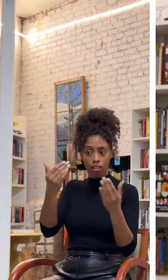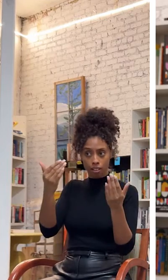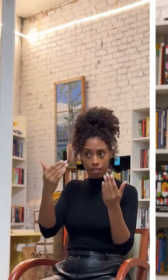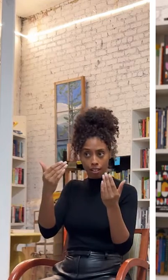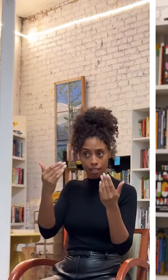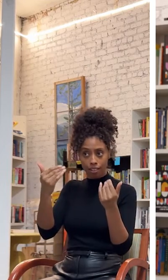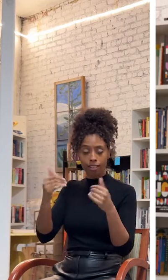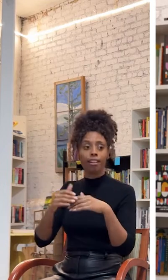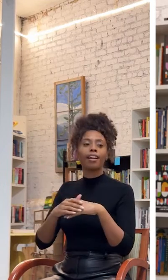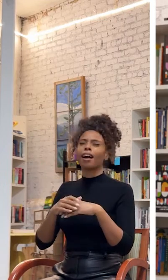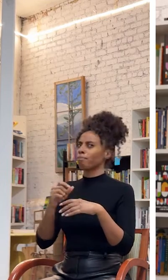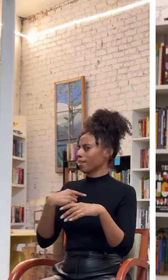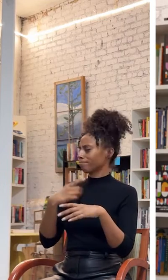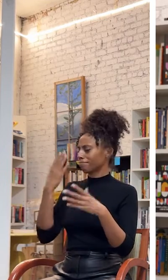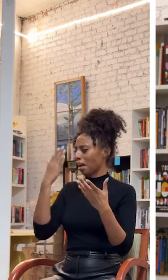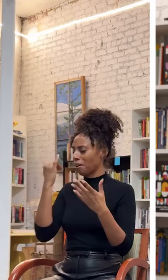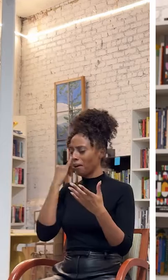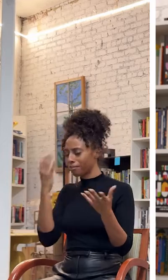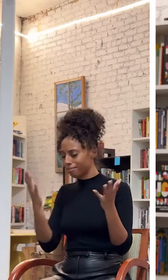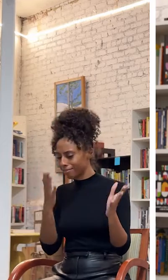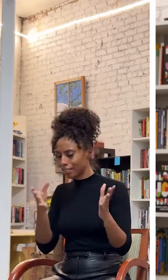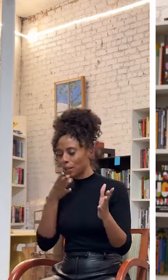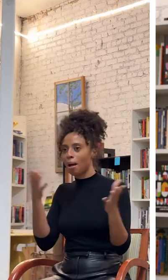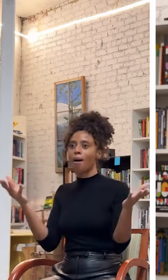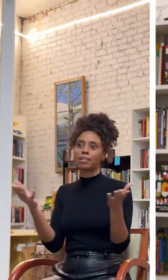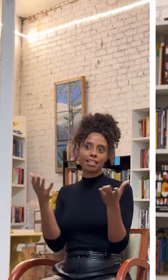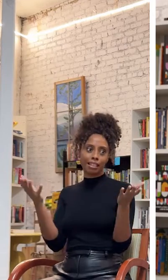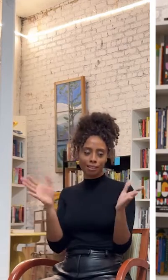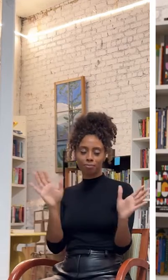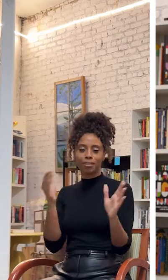Because I'm like, I don't know if, because mom is in the room,